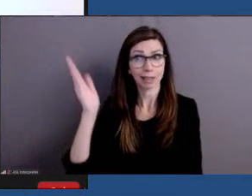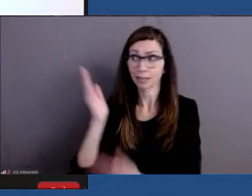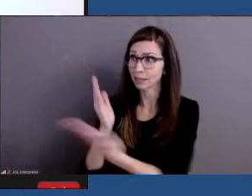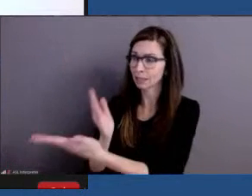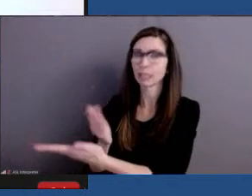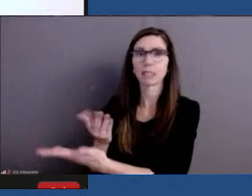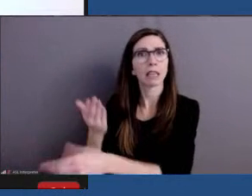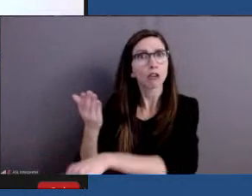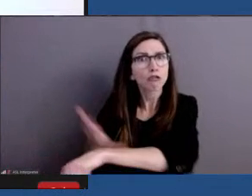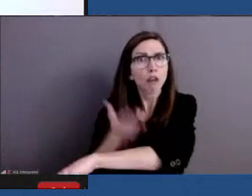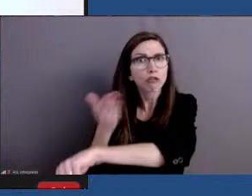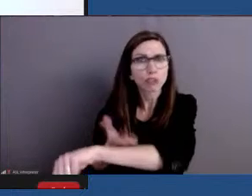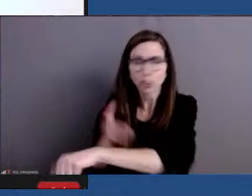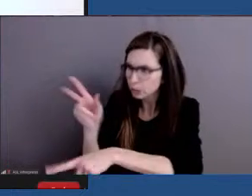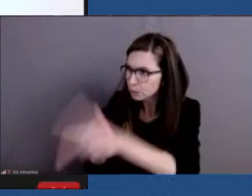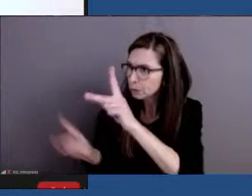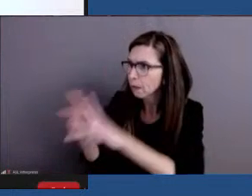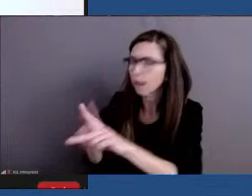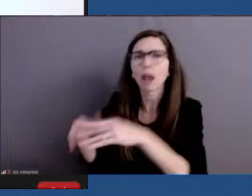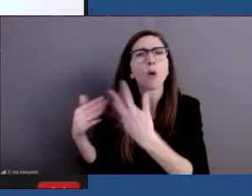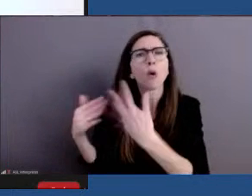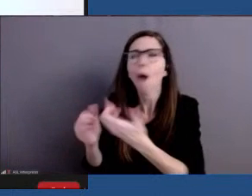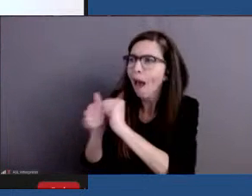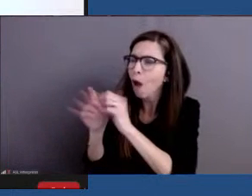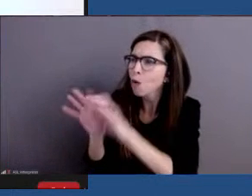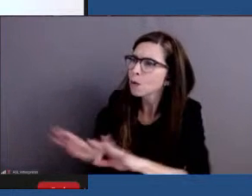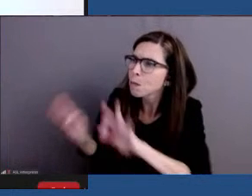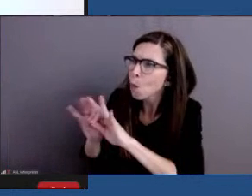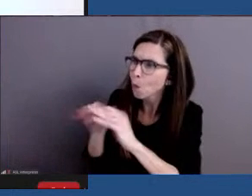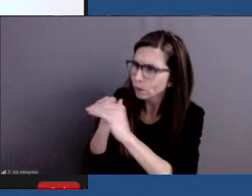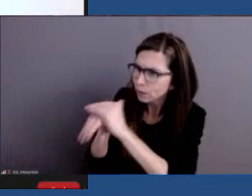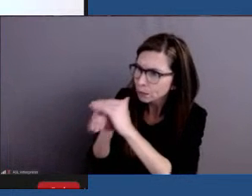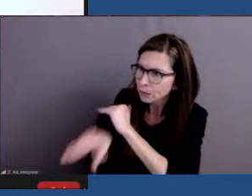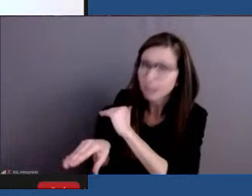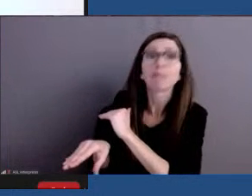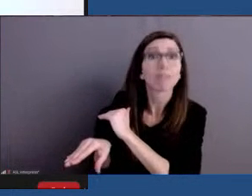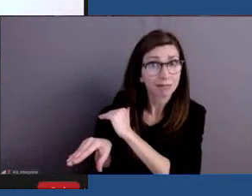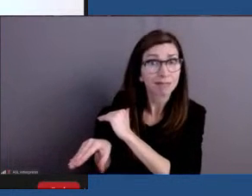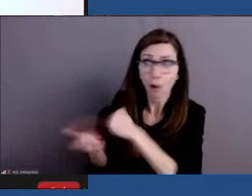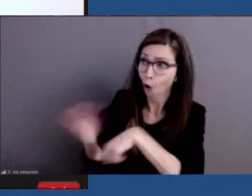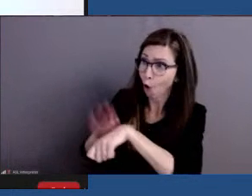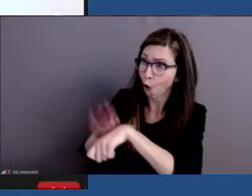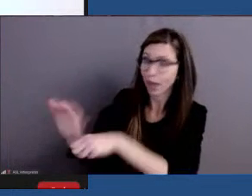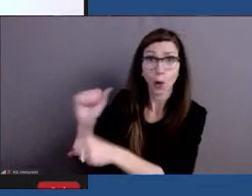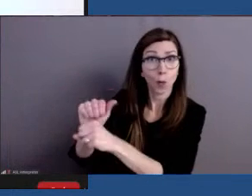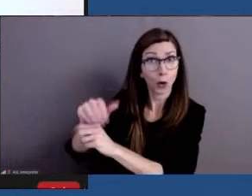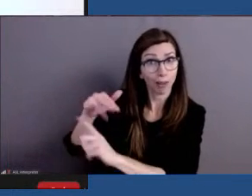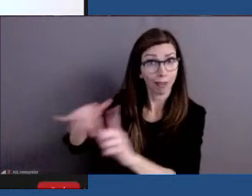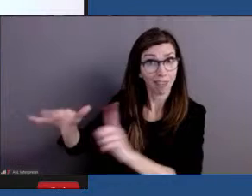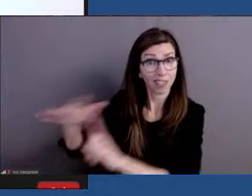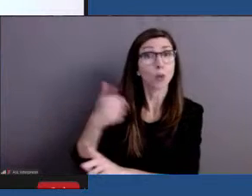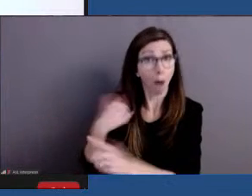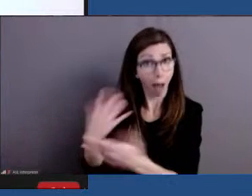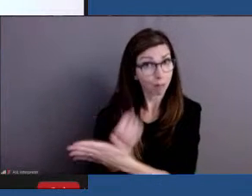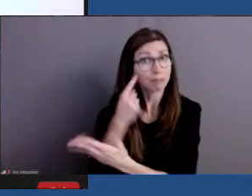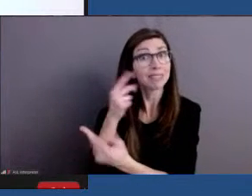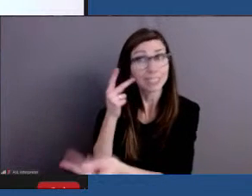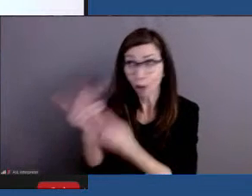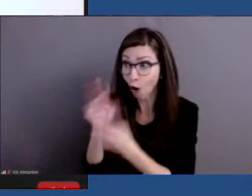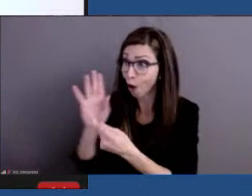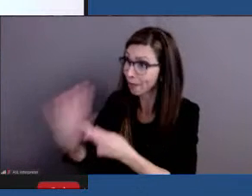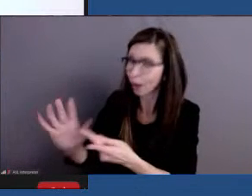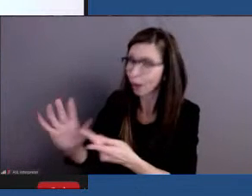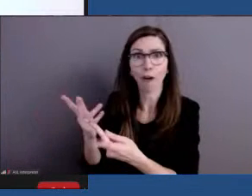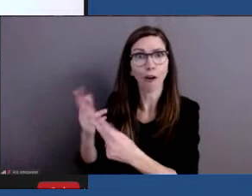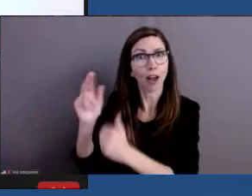of accessibility in construction sites. In addition to this, I was able to actually visit a construction site, an active construction